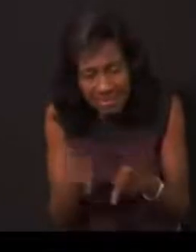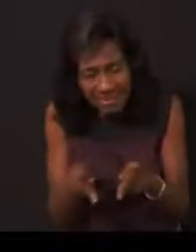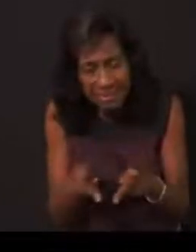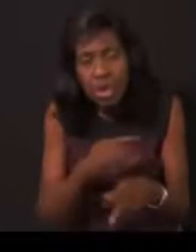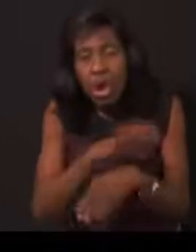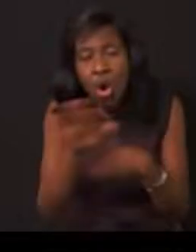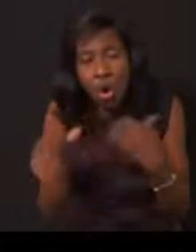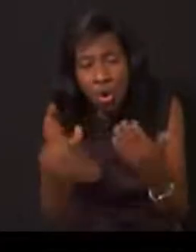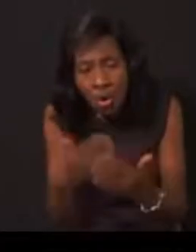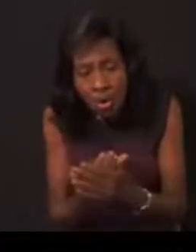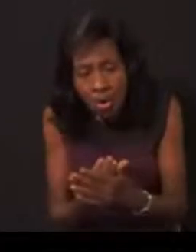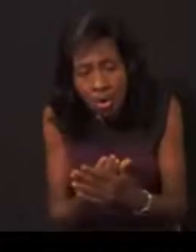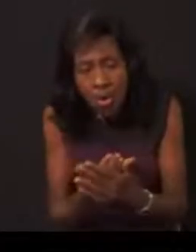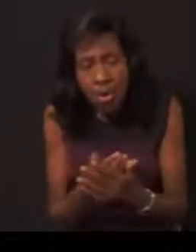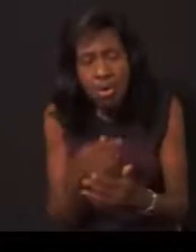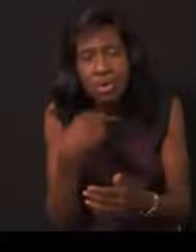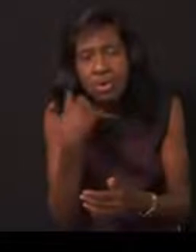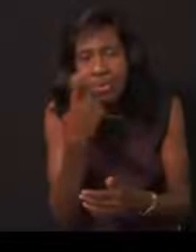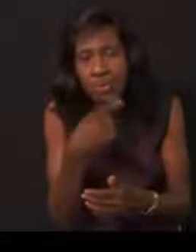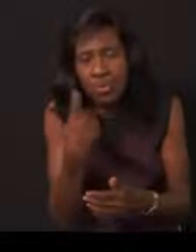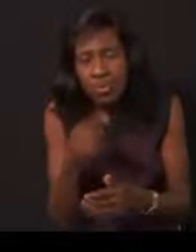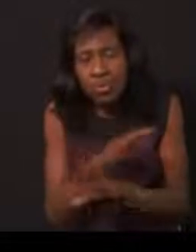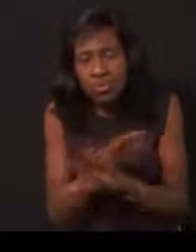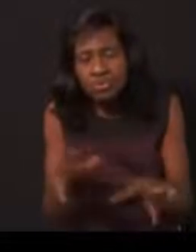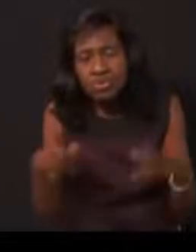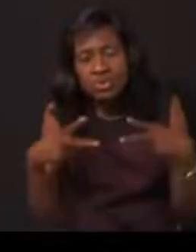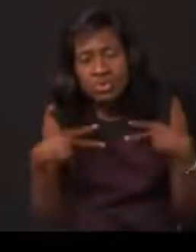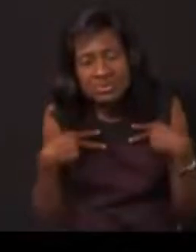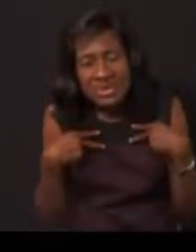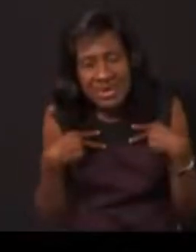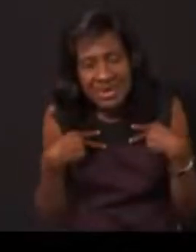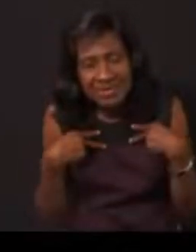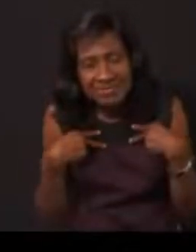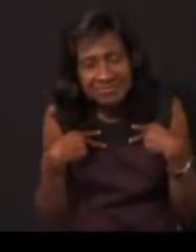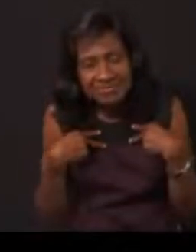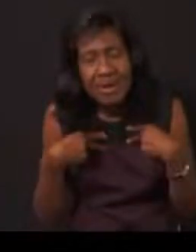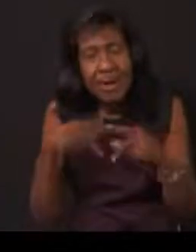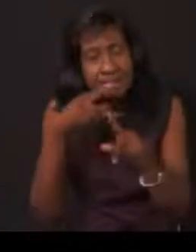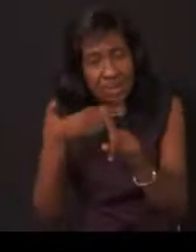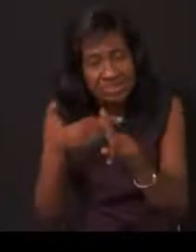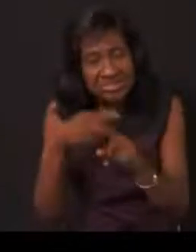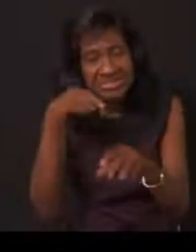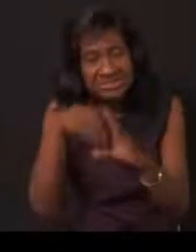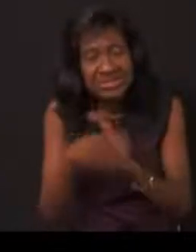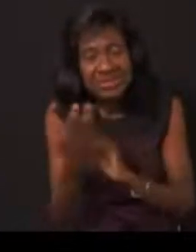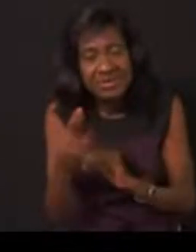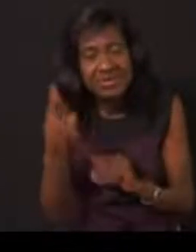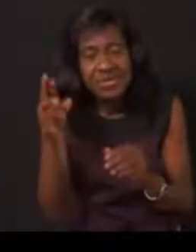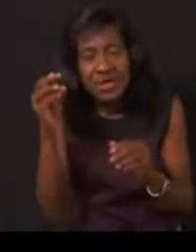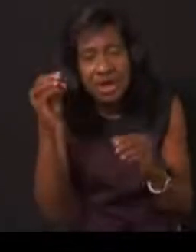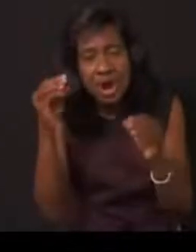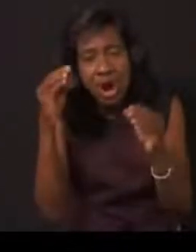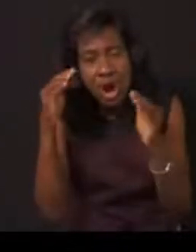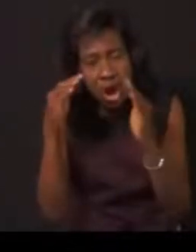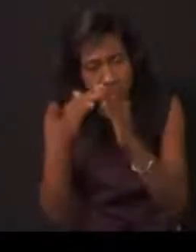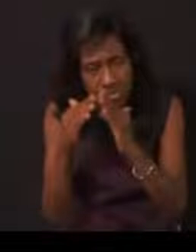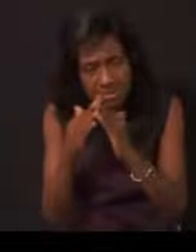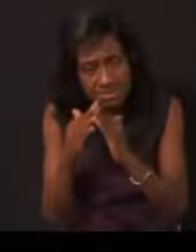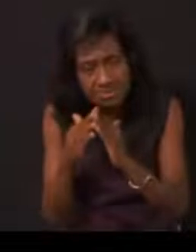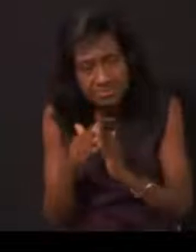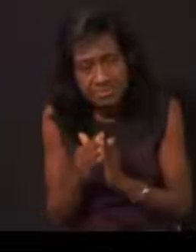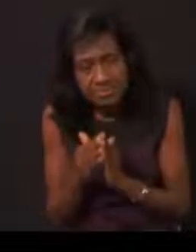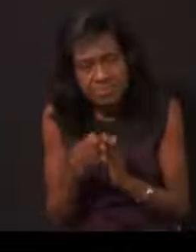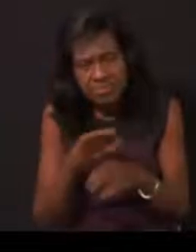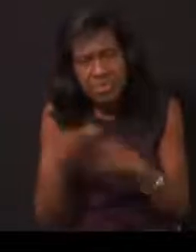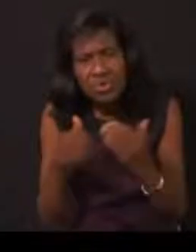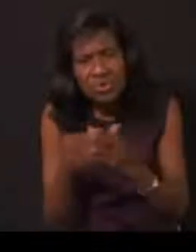not just I got the schools. impression it was just a small selection. No. So everyone. And then if everything goes to plan, and I'm